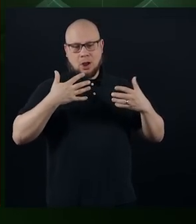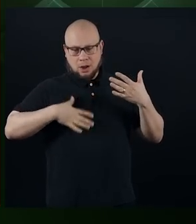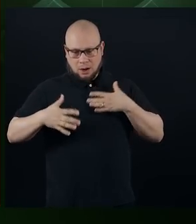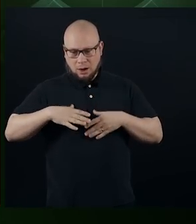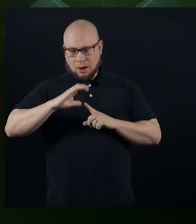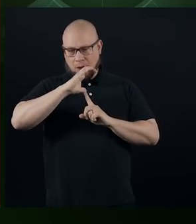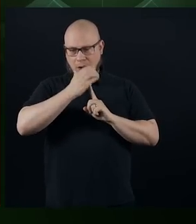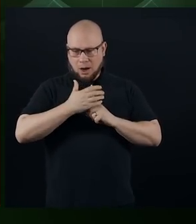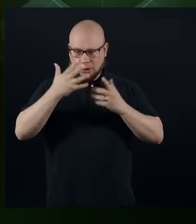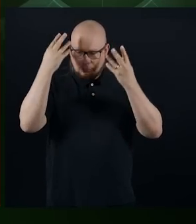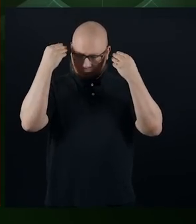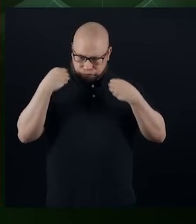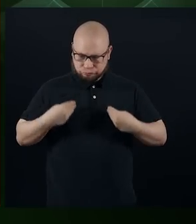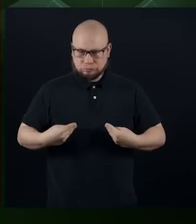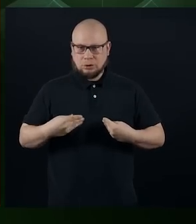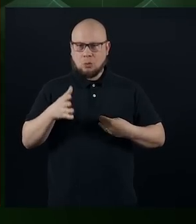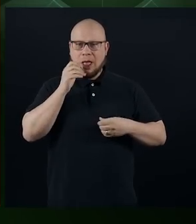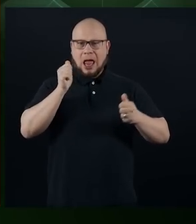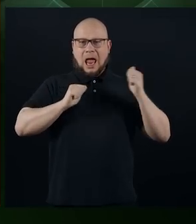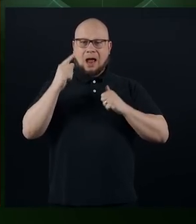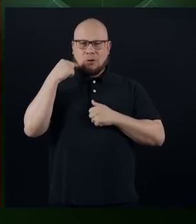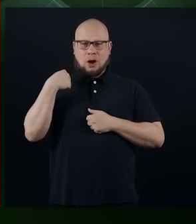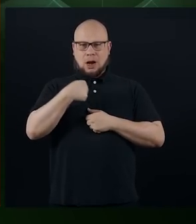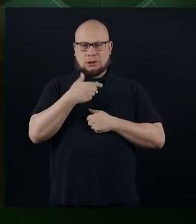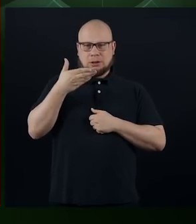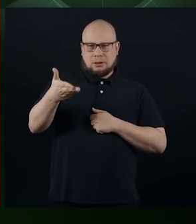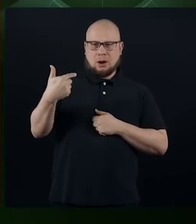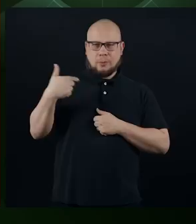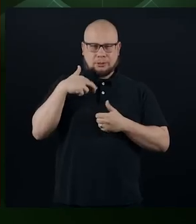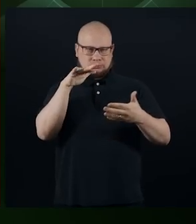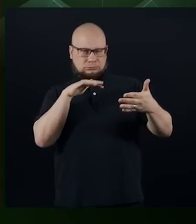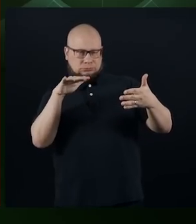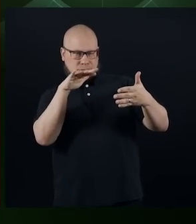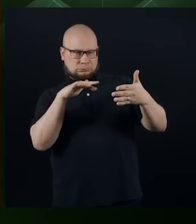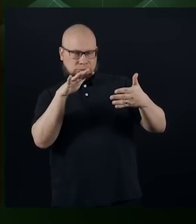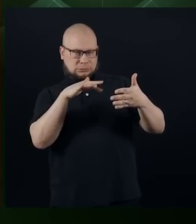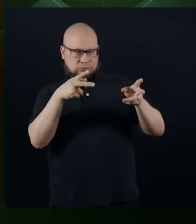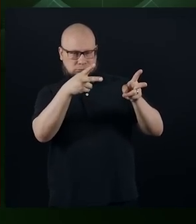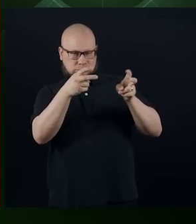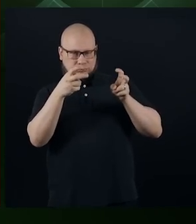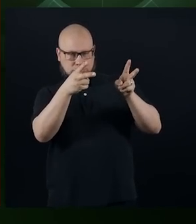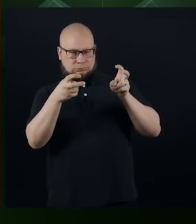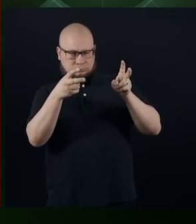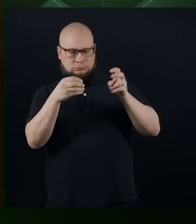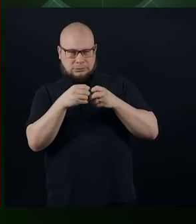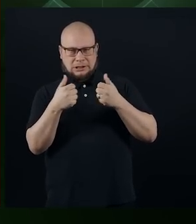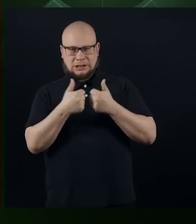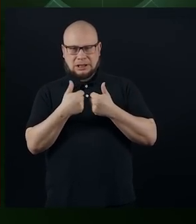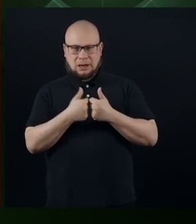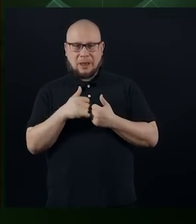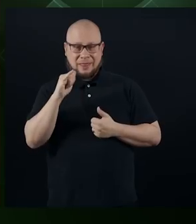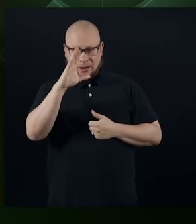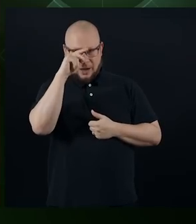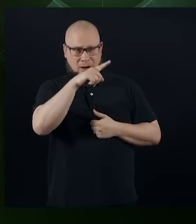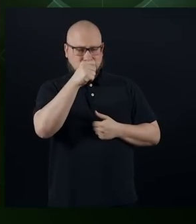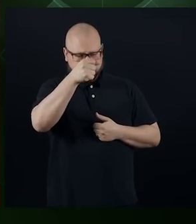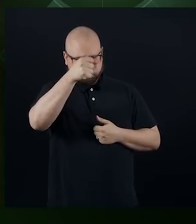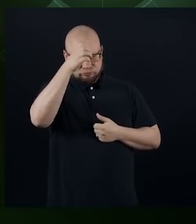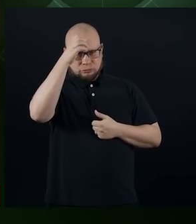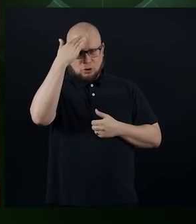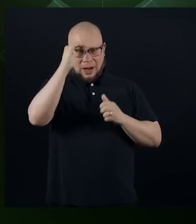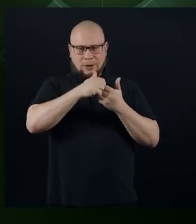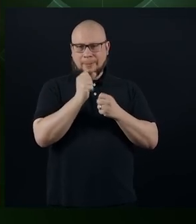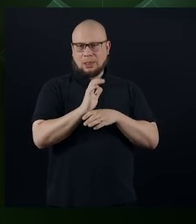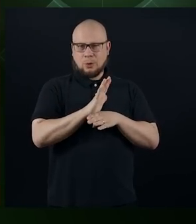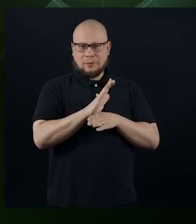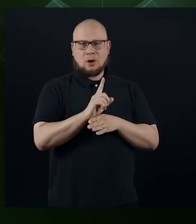costume, and get to act out some of these major moments in their story. And just that encyclopedia of knowledge that this wonderful